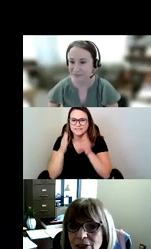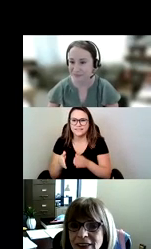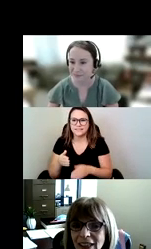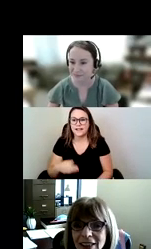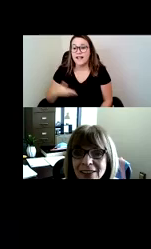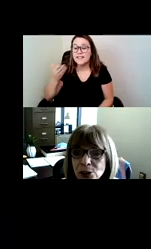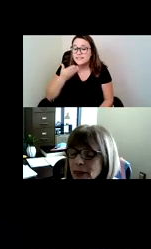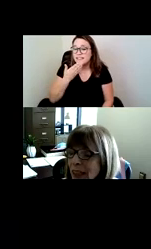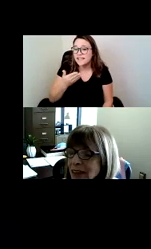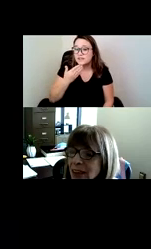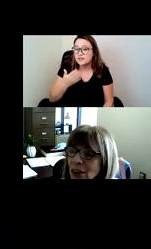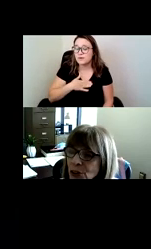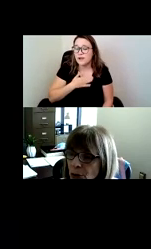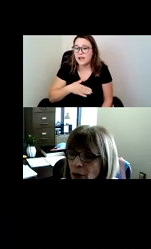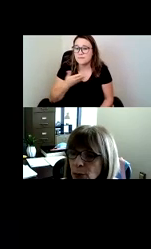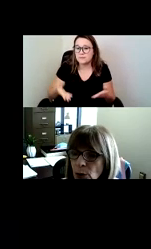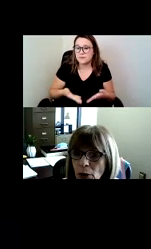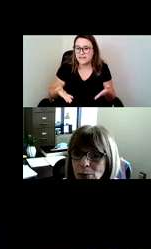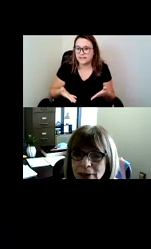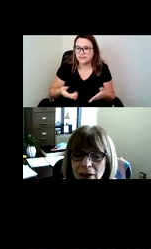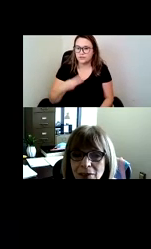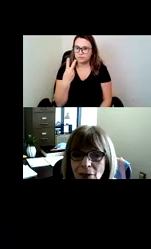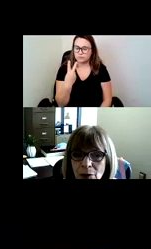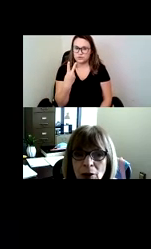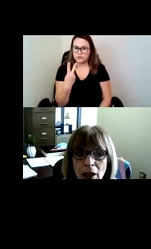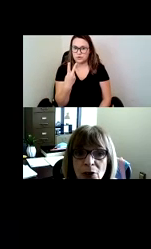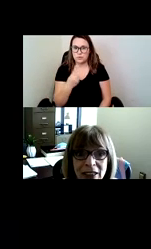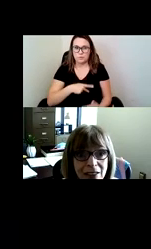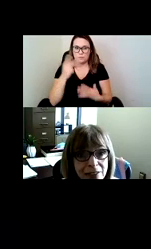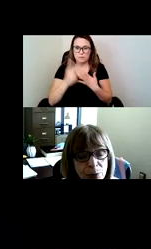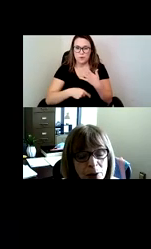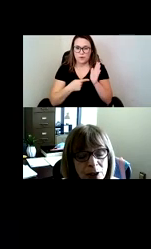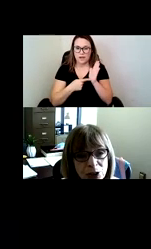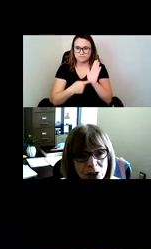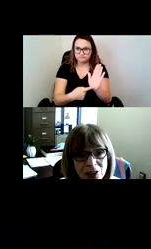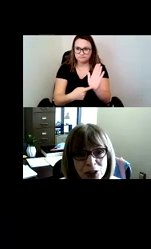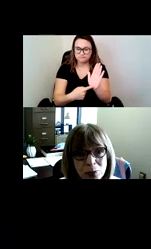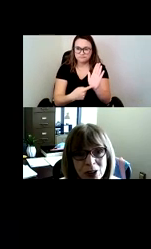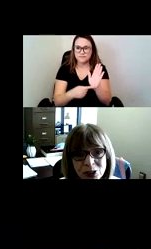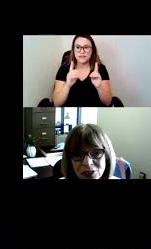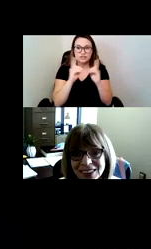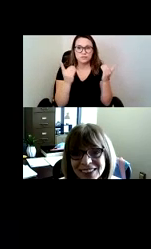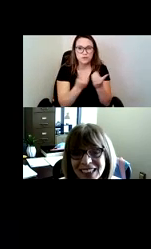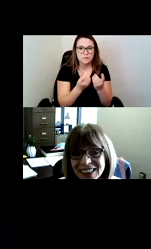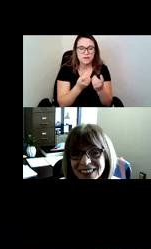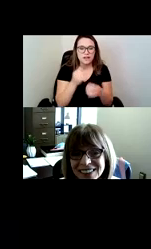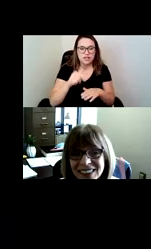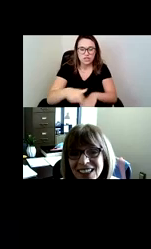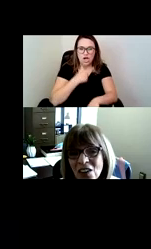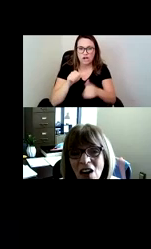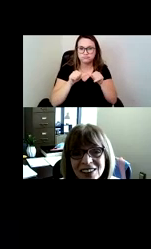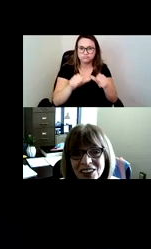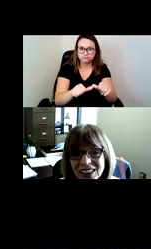here today and to present 2 of our programs that are in the Department of Adult and Long-Term Care Services. That is